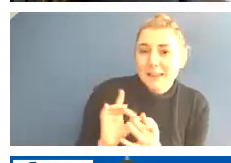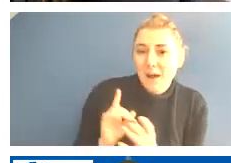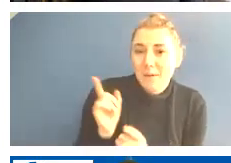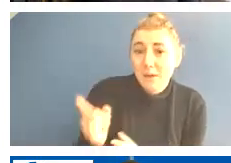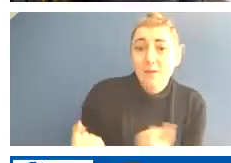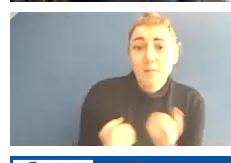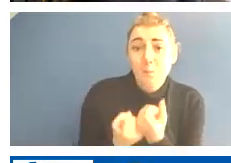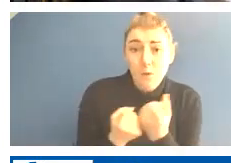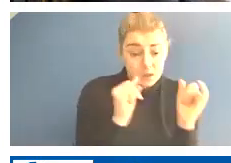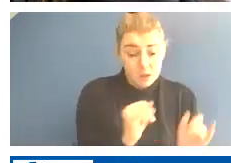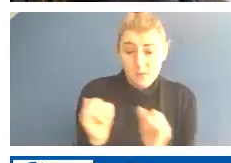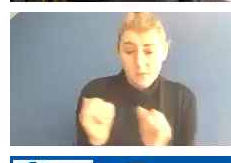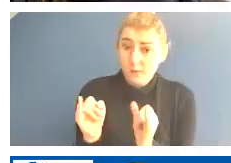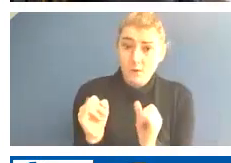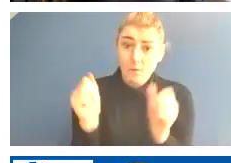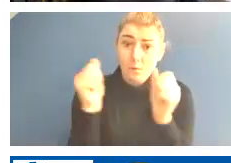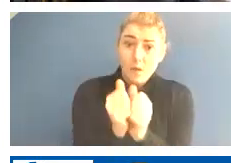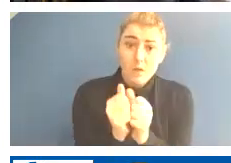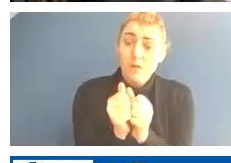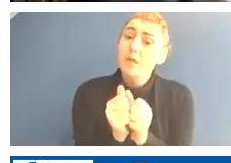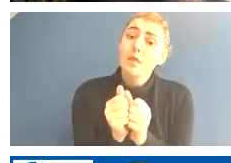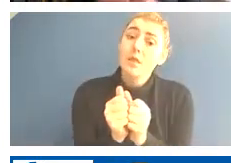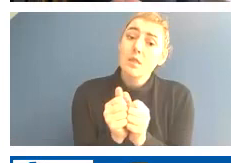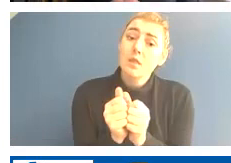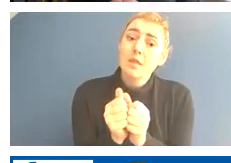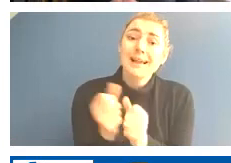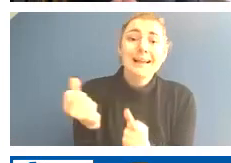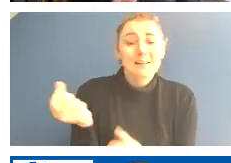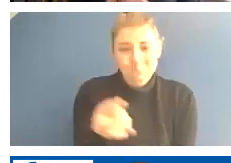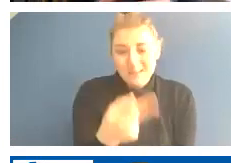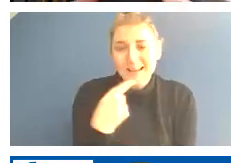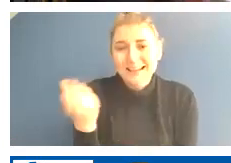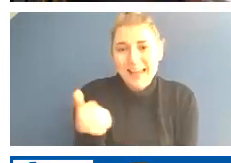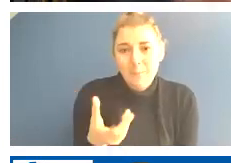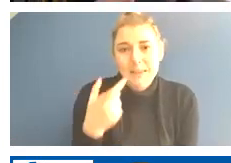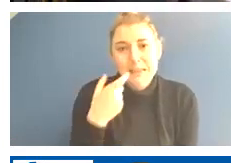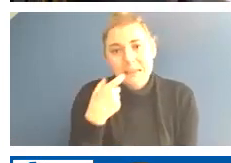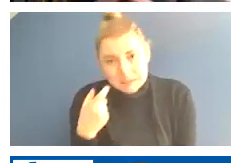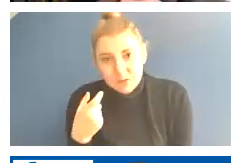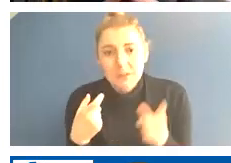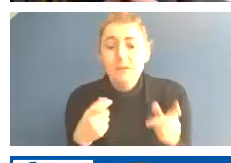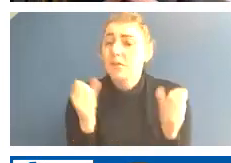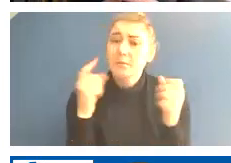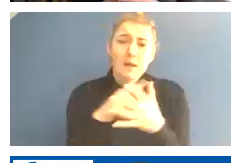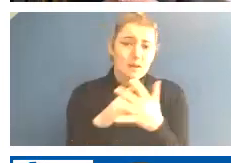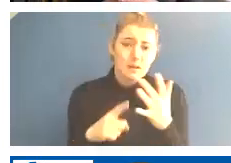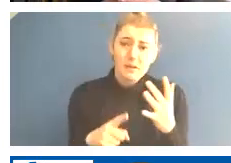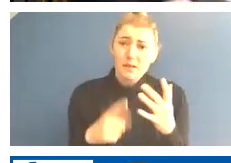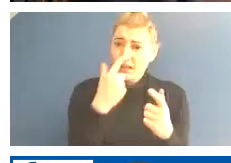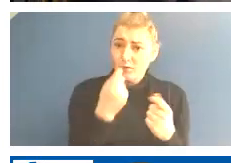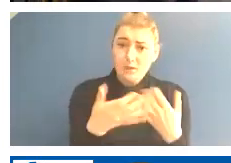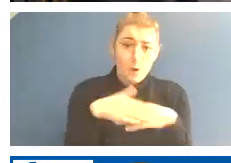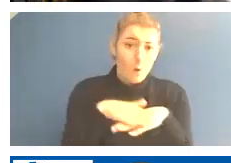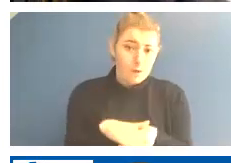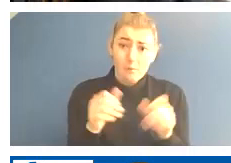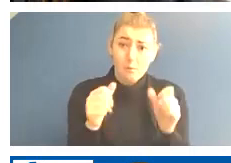supporting individuals with gambling addictions, and there's a number of interesting overlaps with,